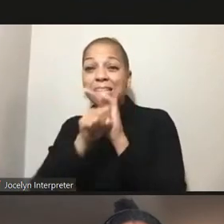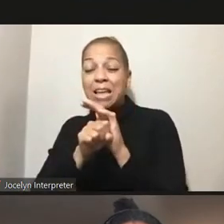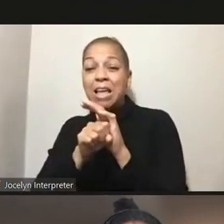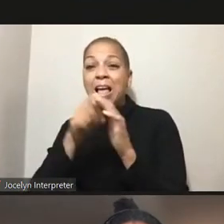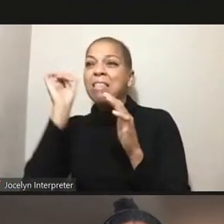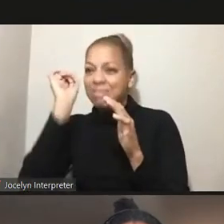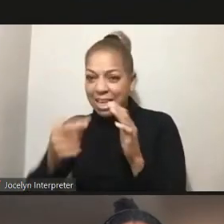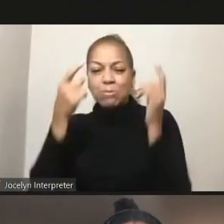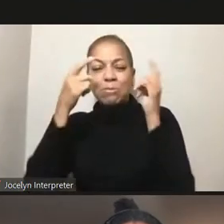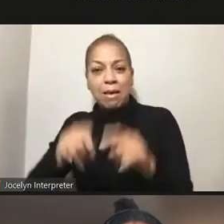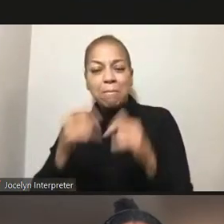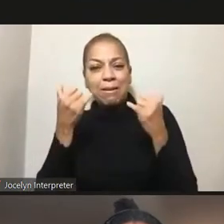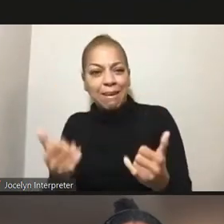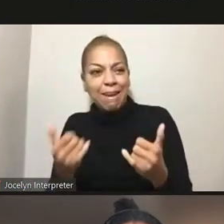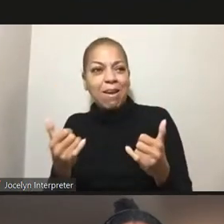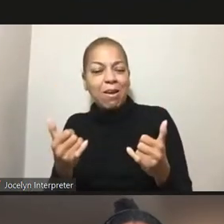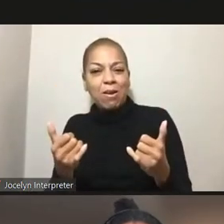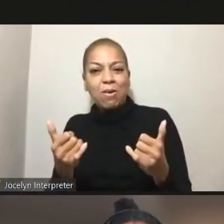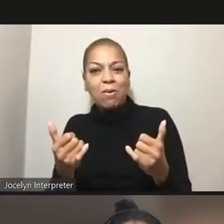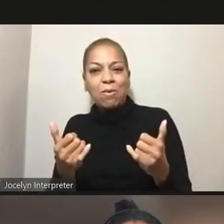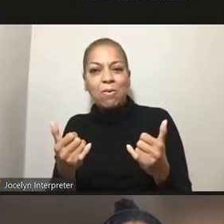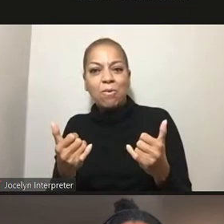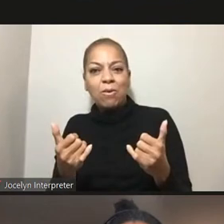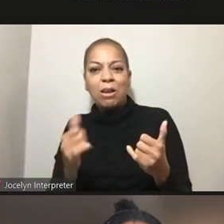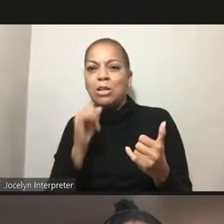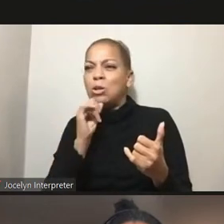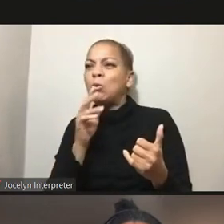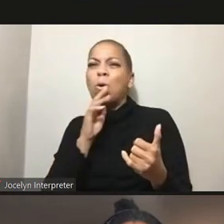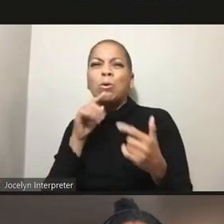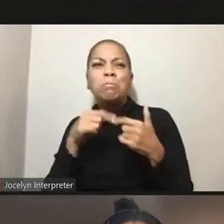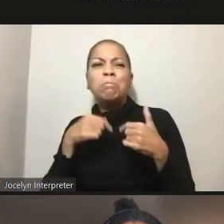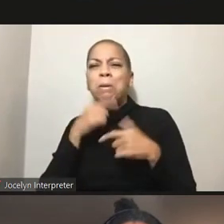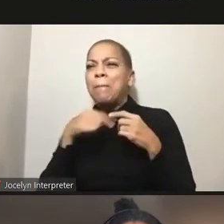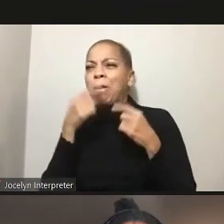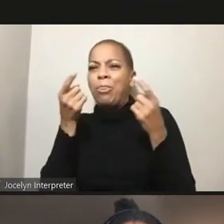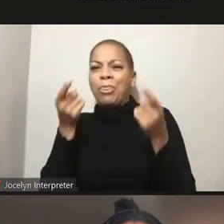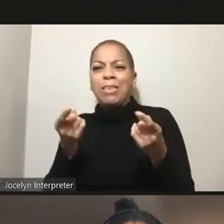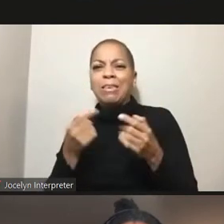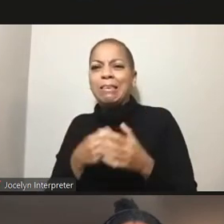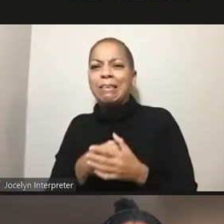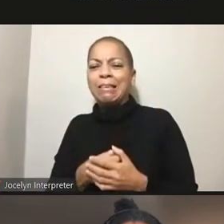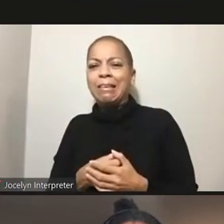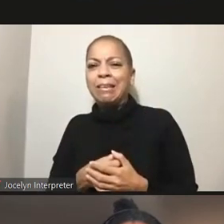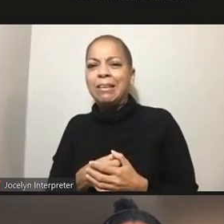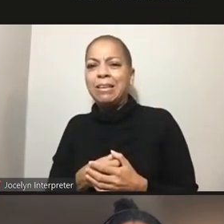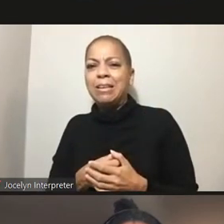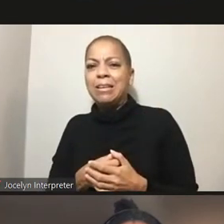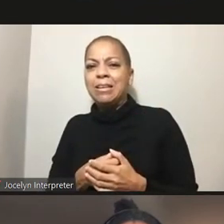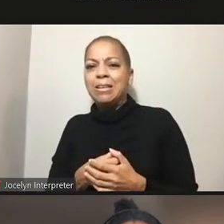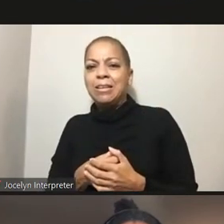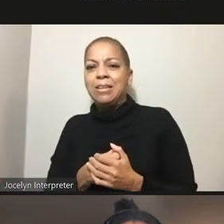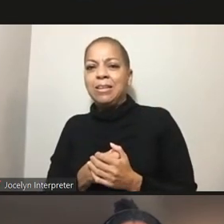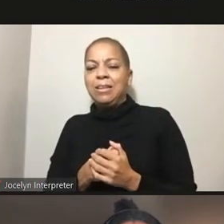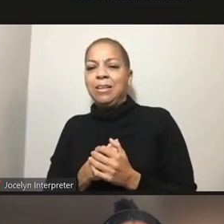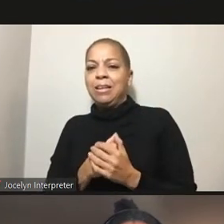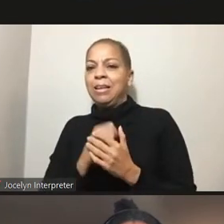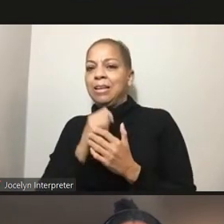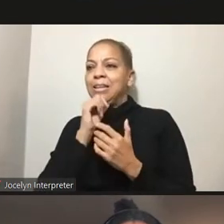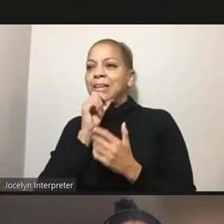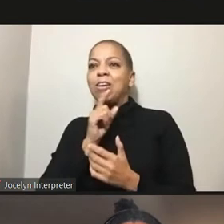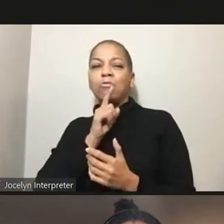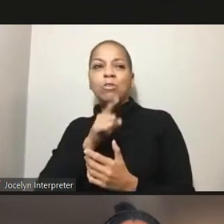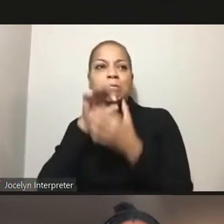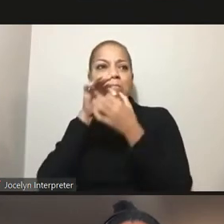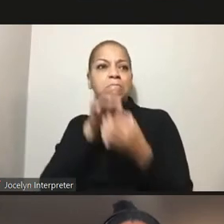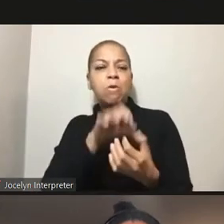me about this, right? Because it has less to do with art